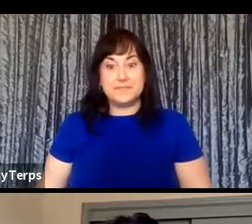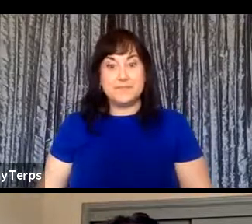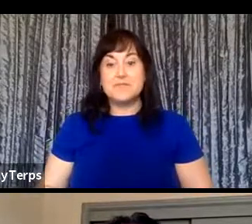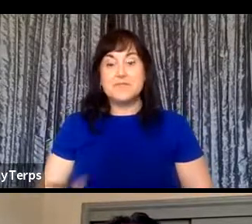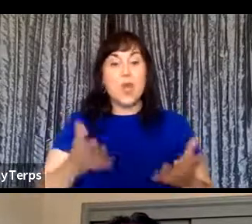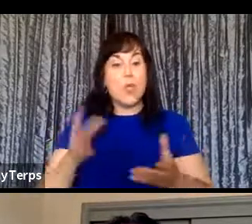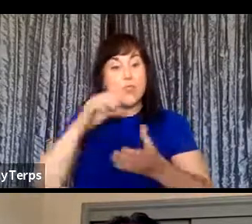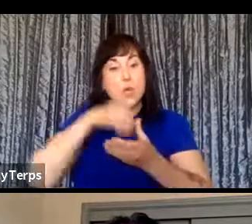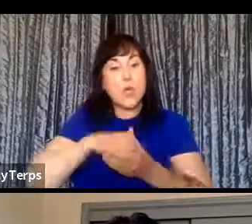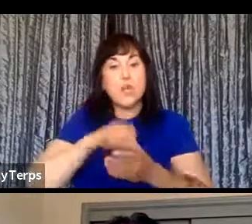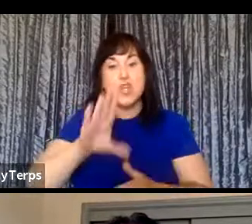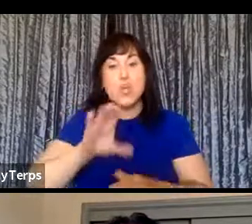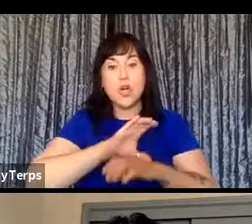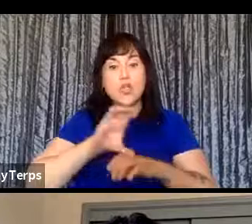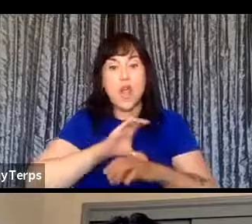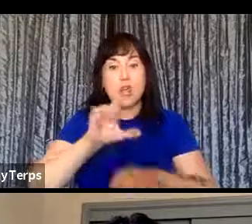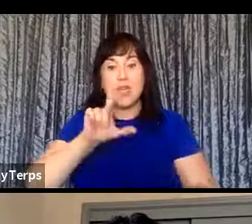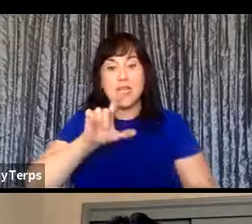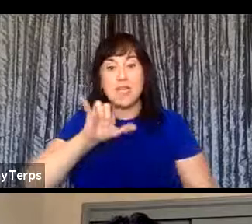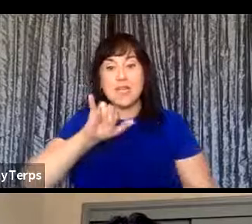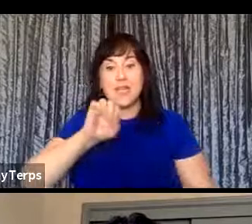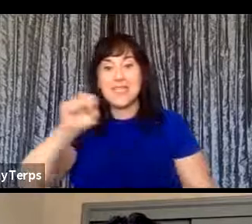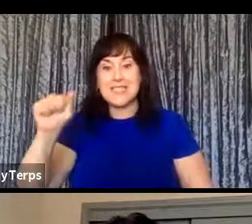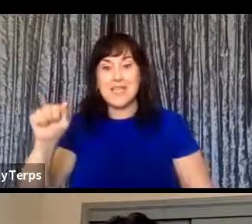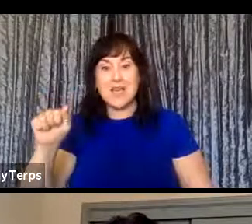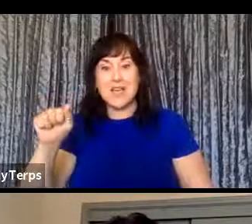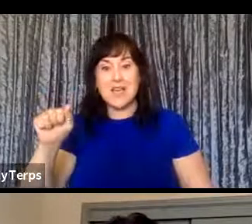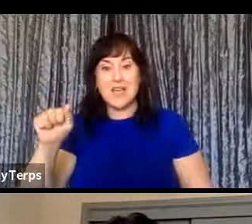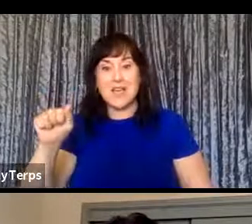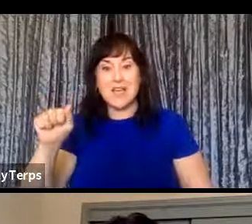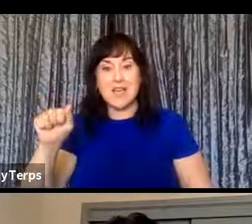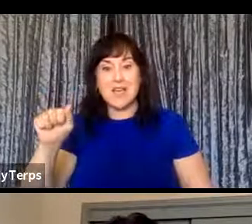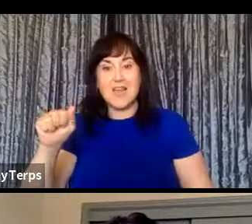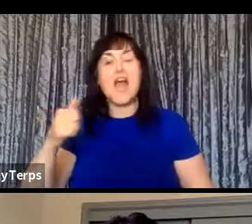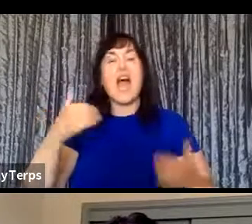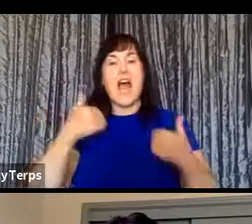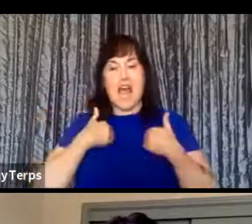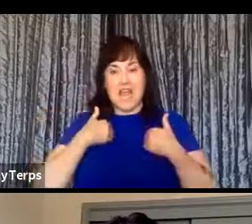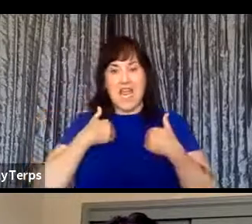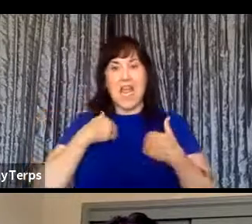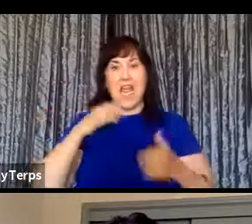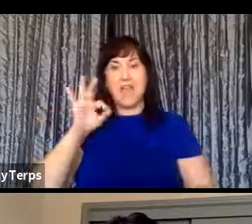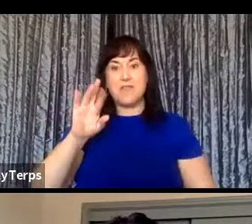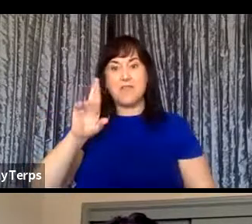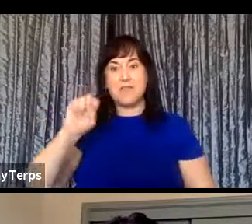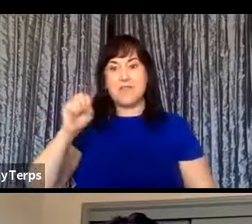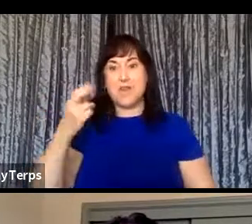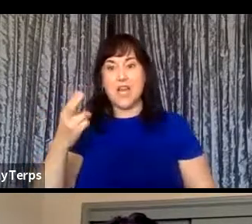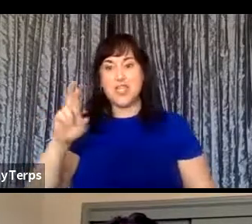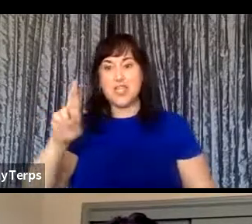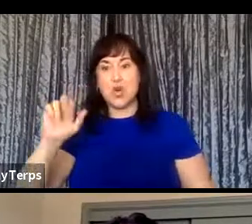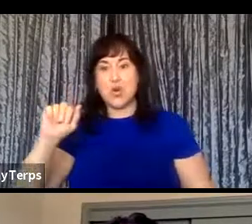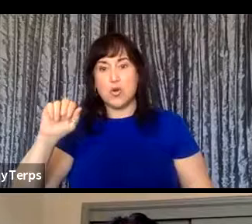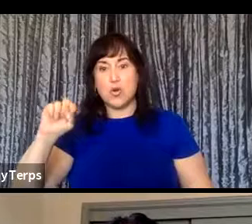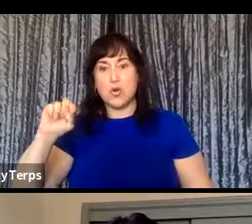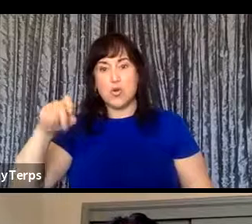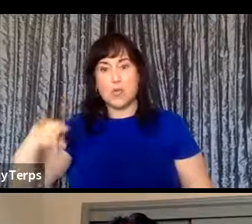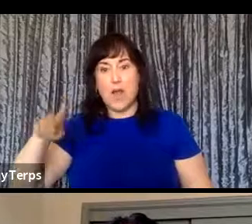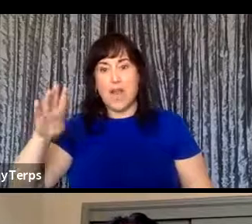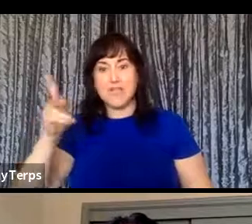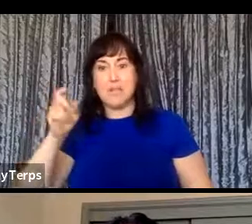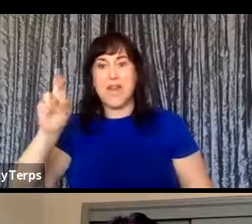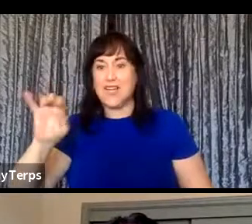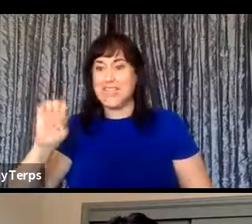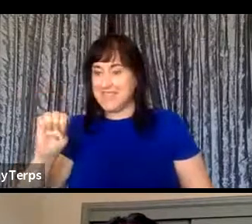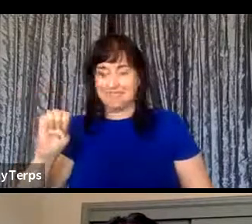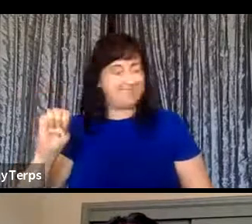your chocolates? What's going into your chocolates today? Hey, I wanted fresh raspberries. Should I not do that? Fresh raspberries is going to put